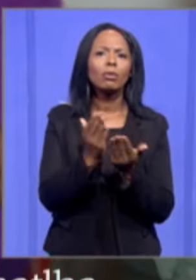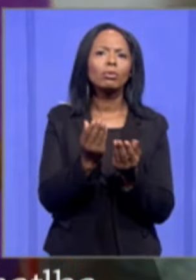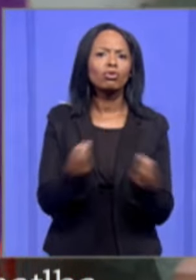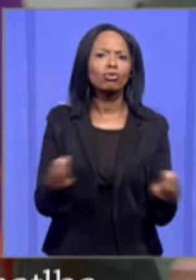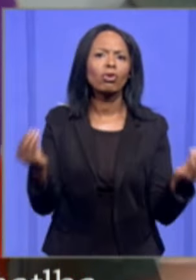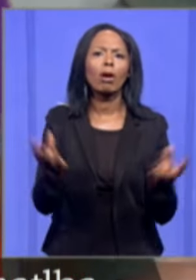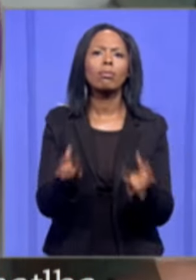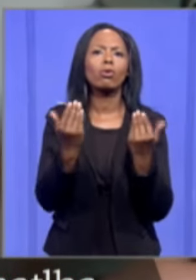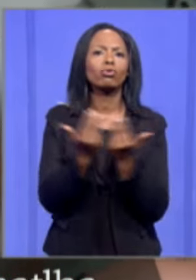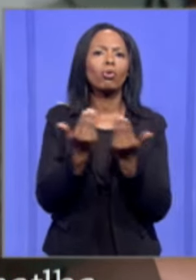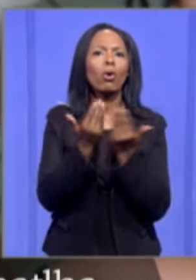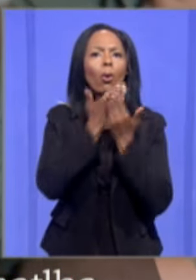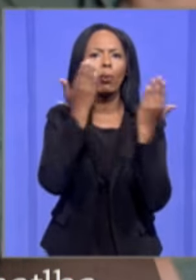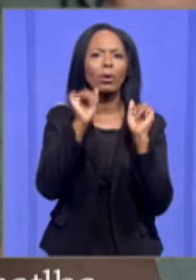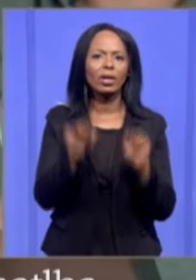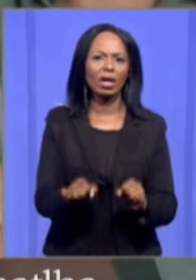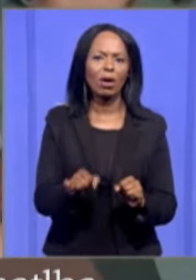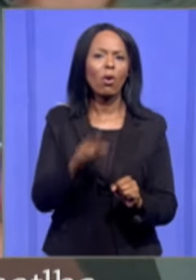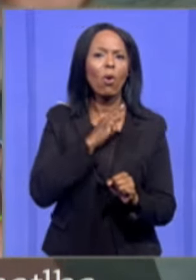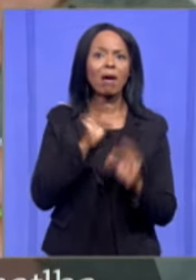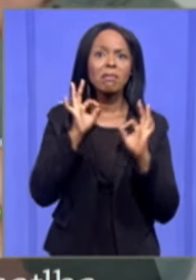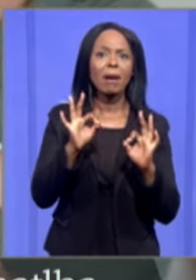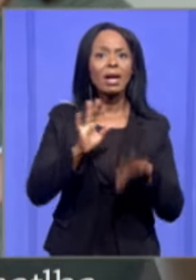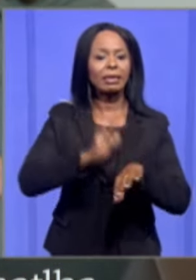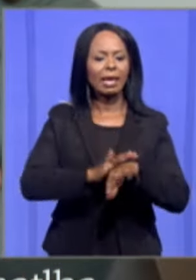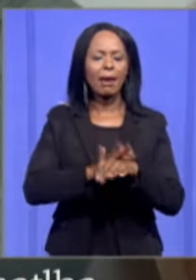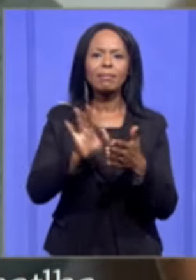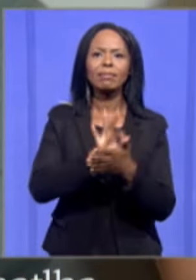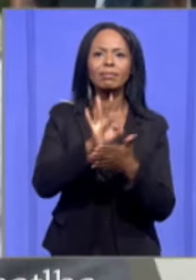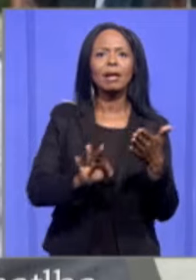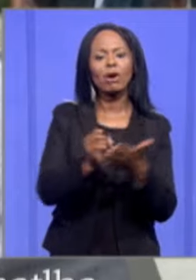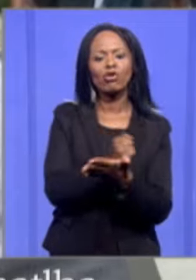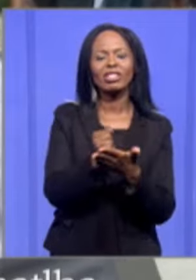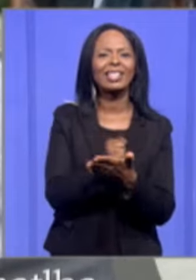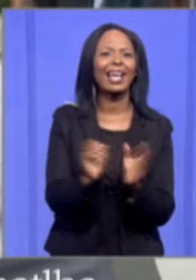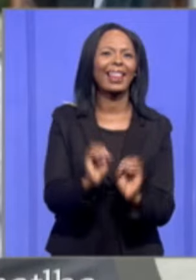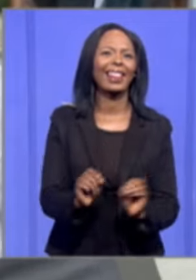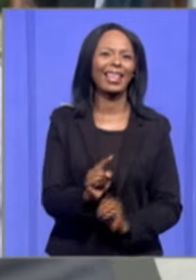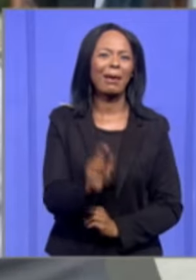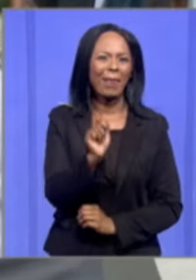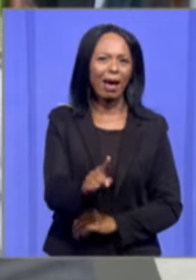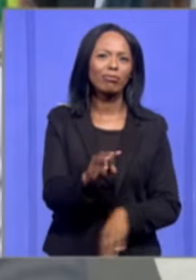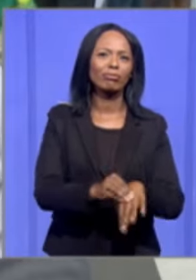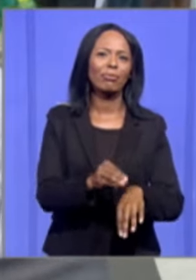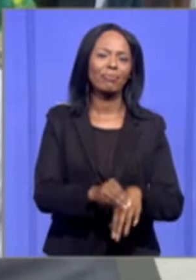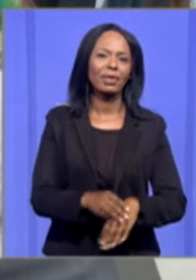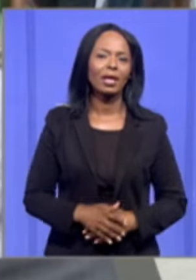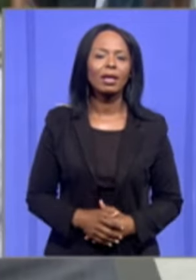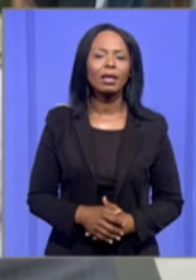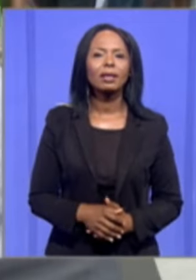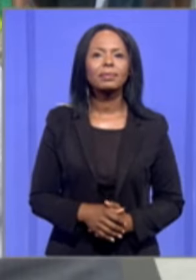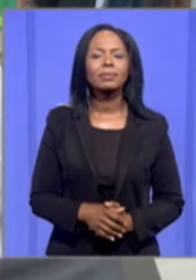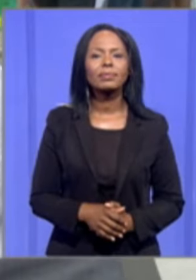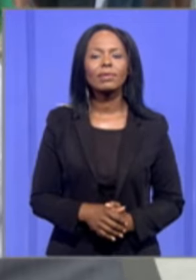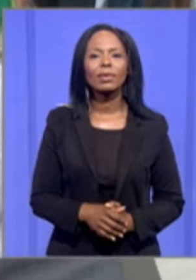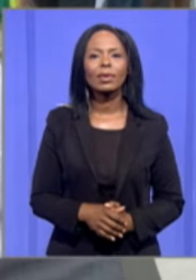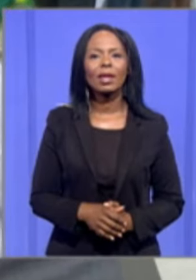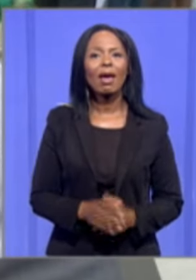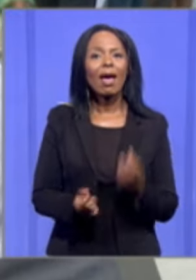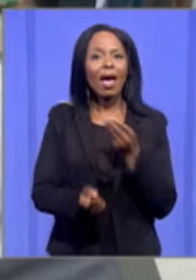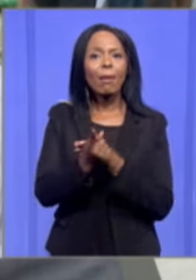diphatlha kwa dikolong ke ba ba sa kwadisang ka nako. We have a system. And we know that this is happening across the